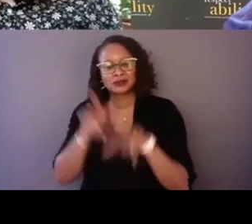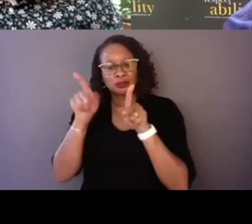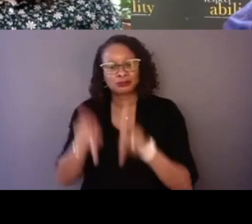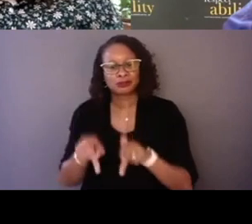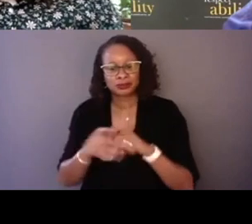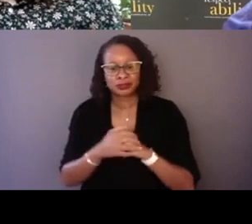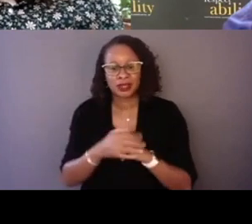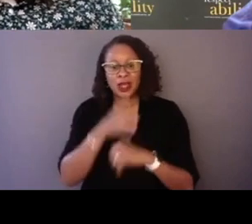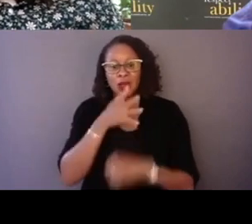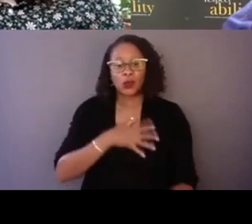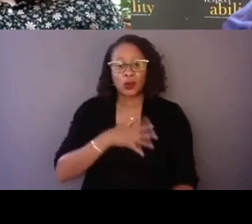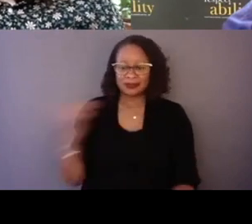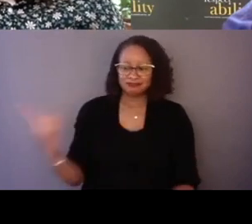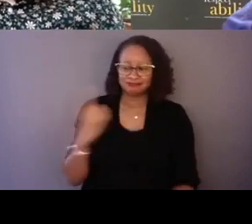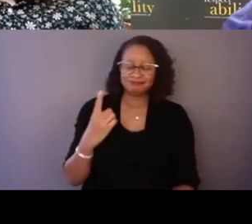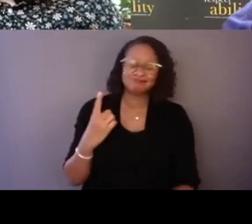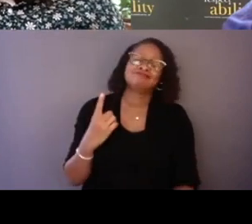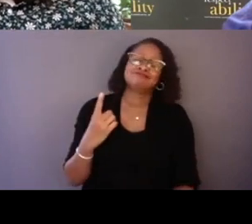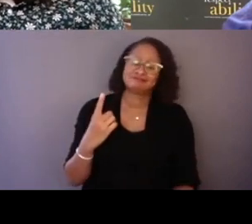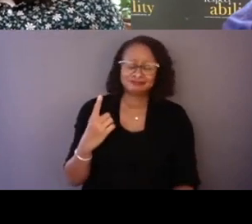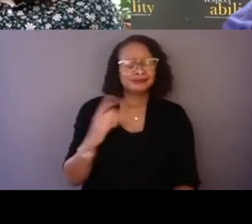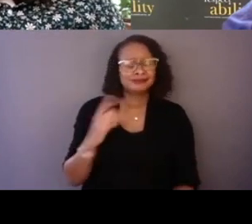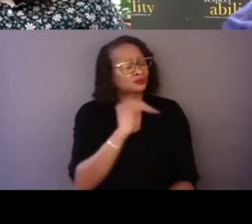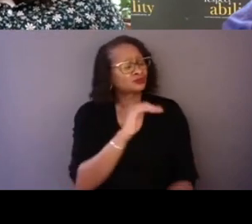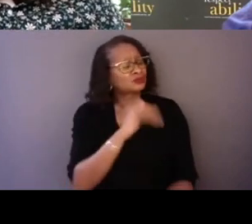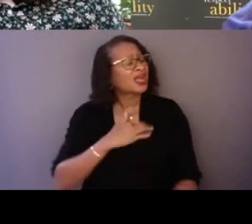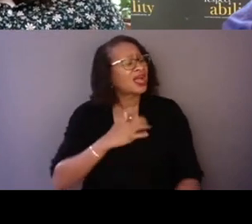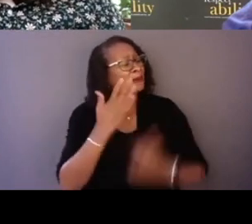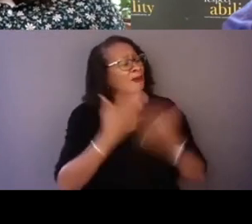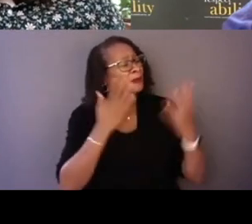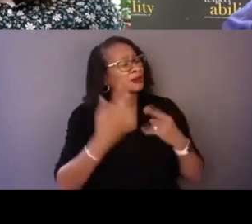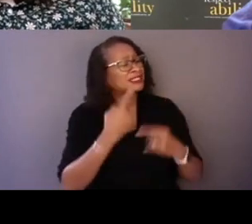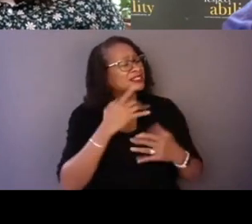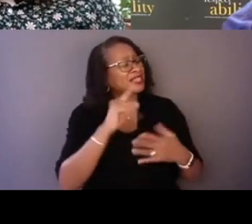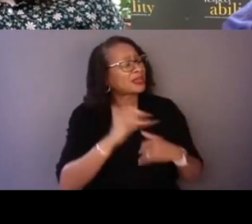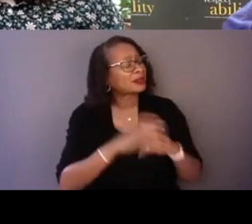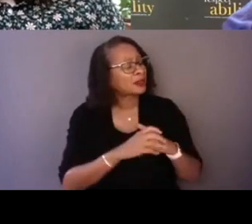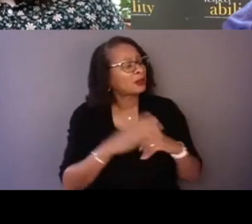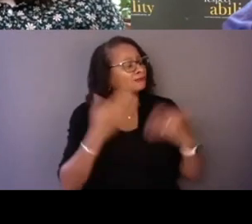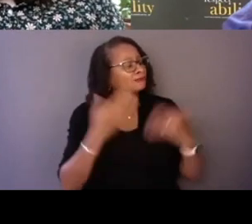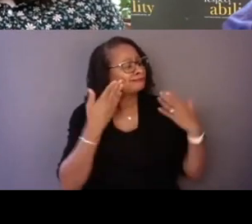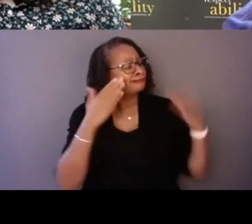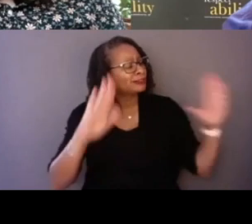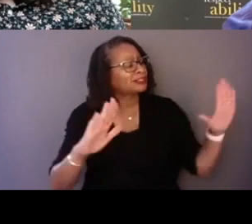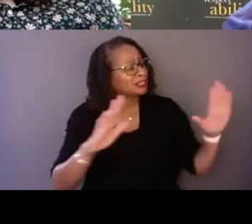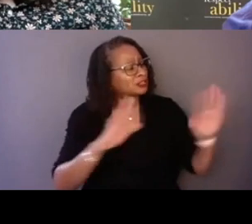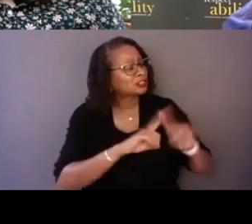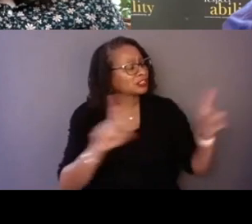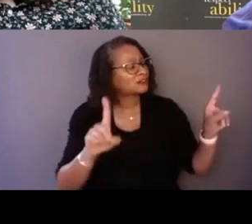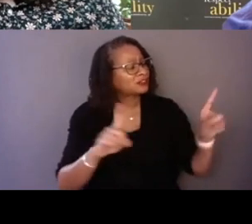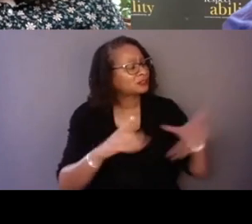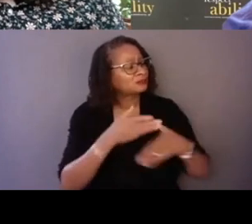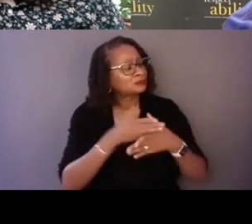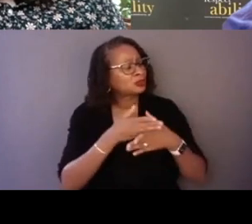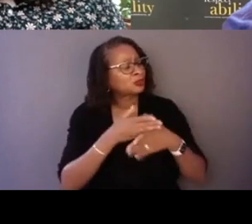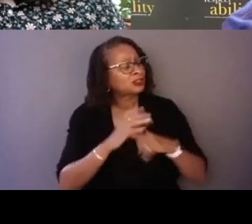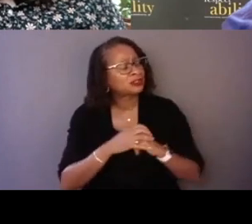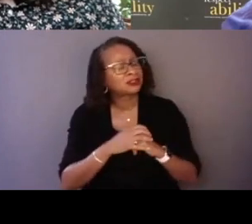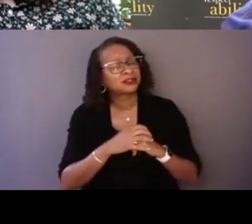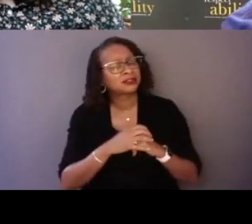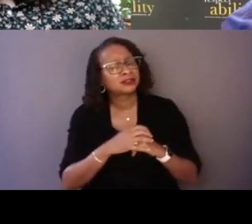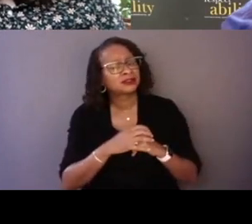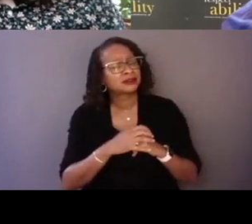this woman said to me, I'm embarrassed to say this, but I didn't know the difference